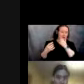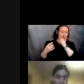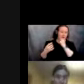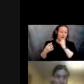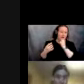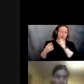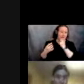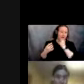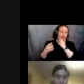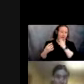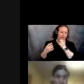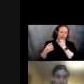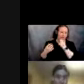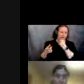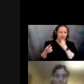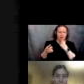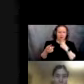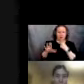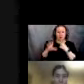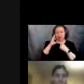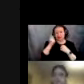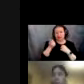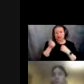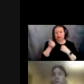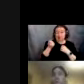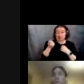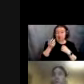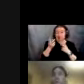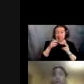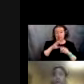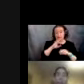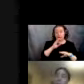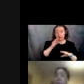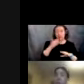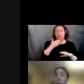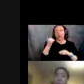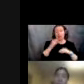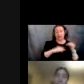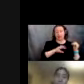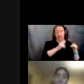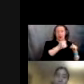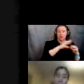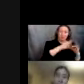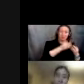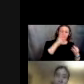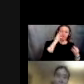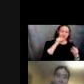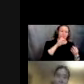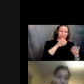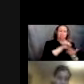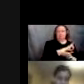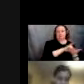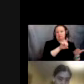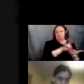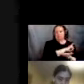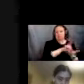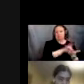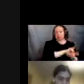they faced a little bit better than some of the other families who faced blatant discrimination from incarcerees and